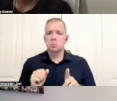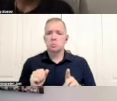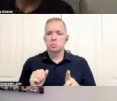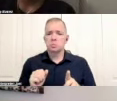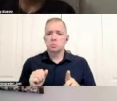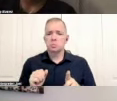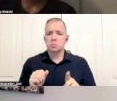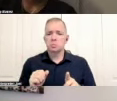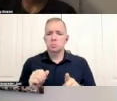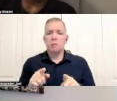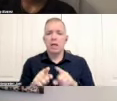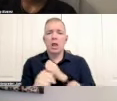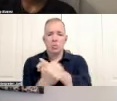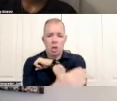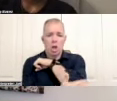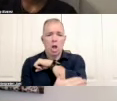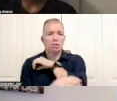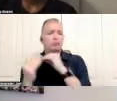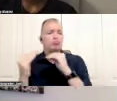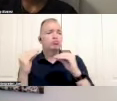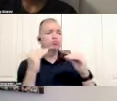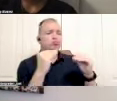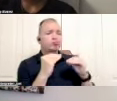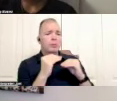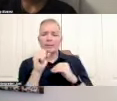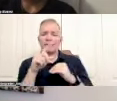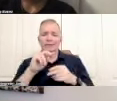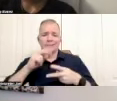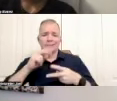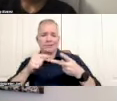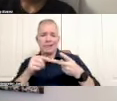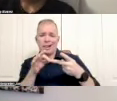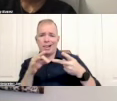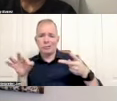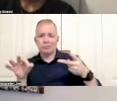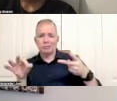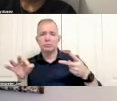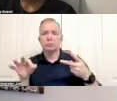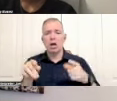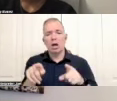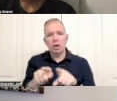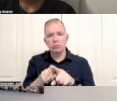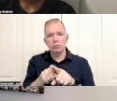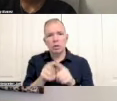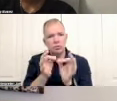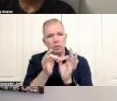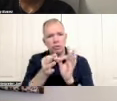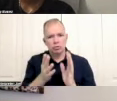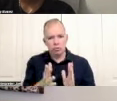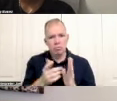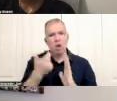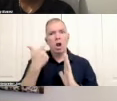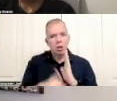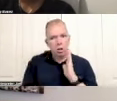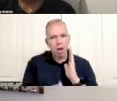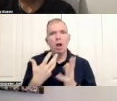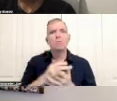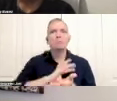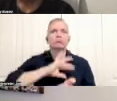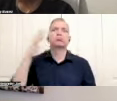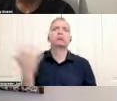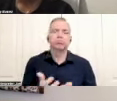and foreign countries teaching and having ASL as their second language, there's also the fact that interpreters cost a lot of money,